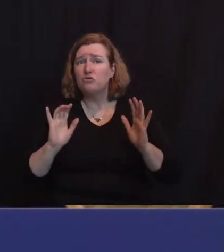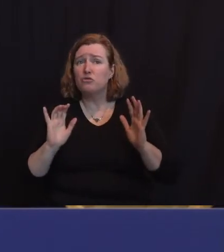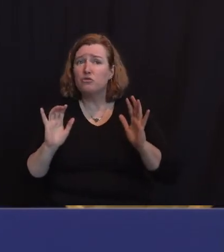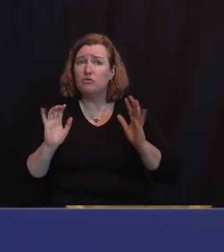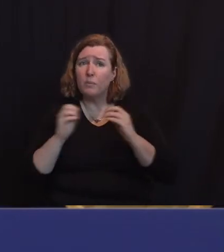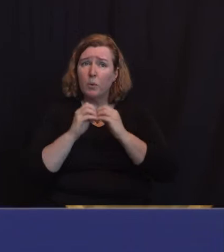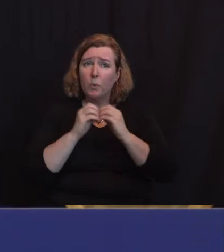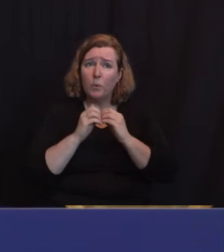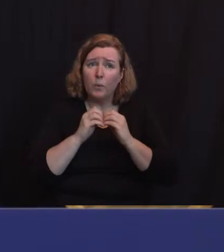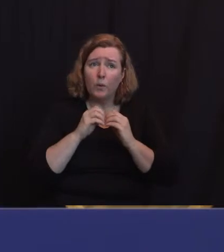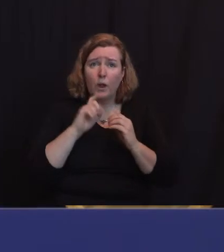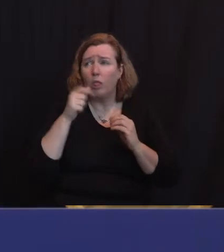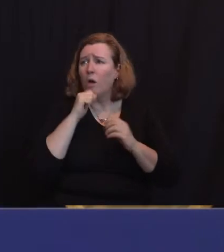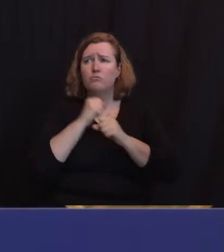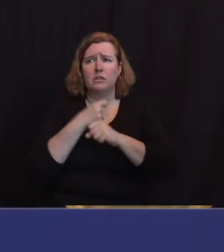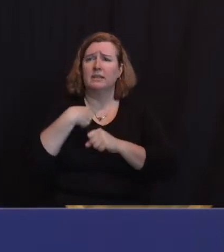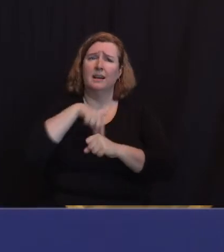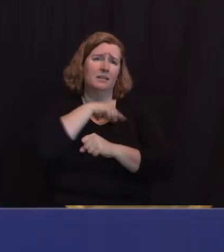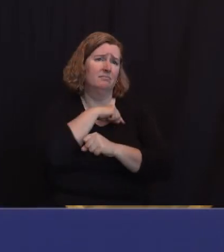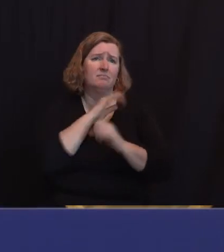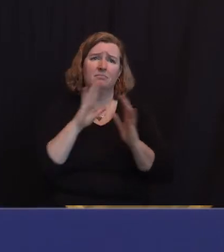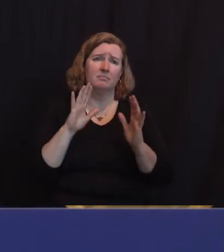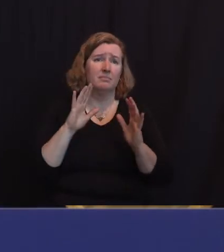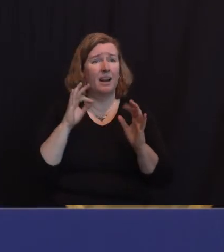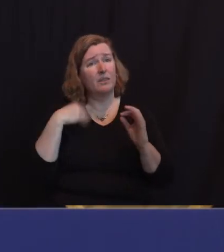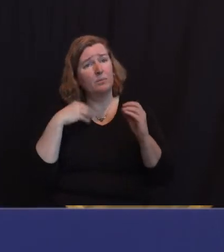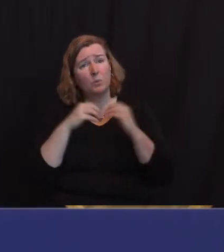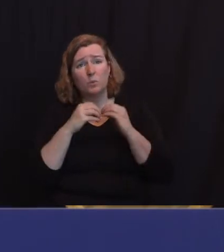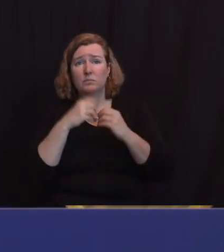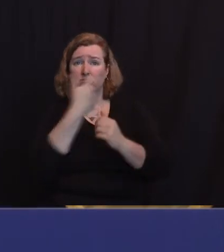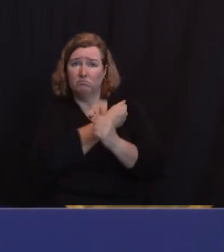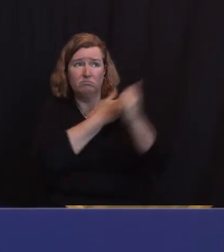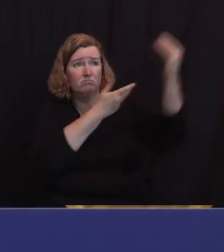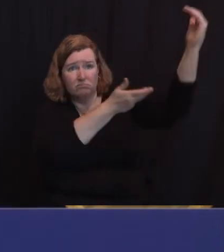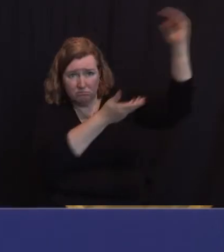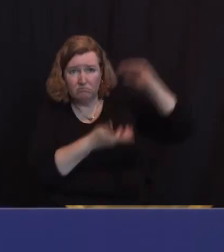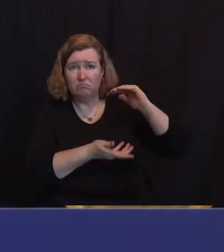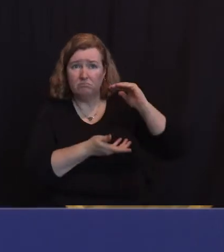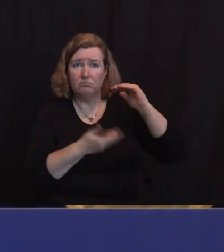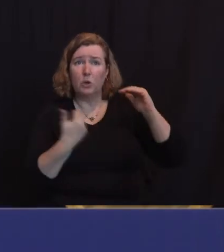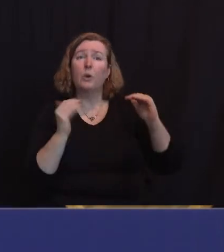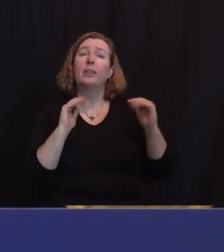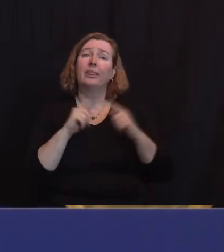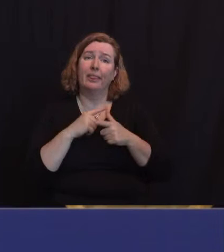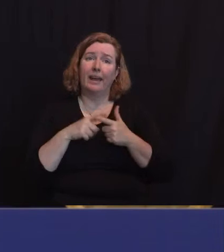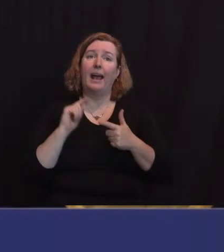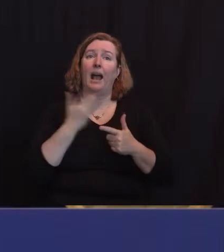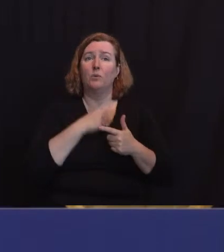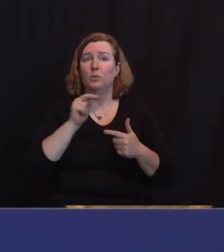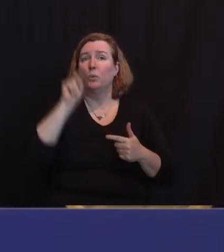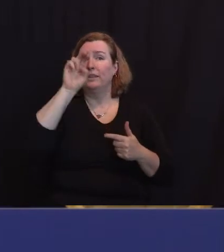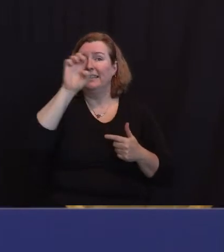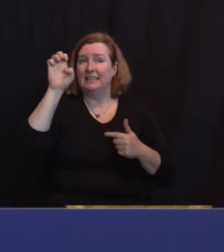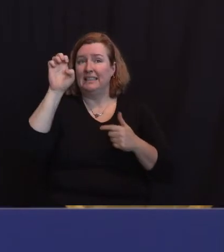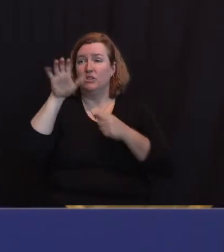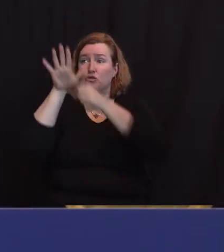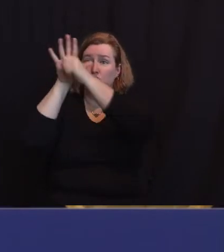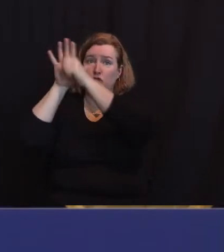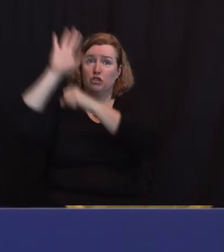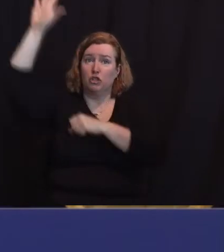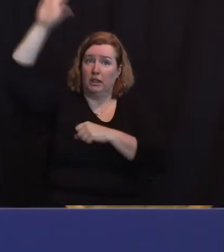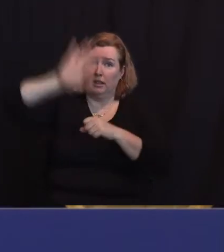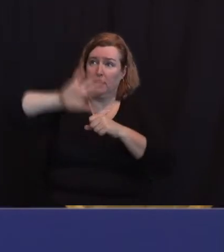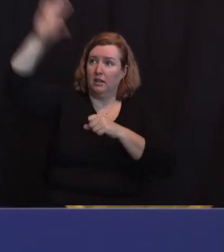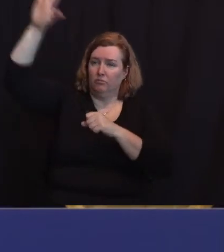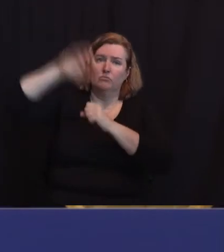our protection, it will protect, if we get more doses, the region, and then if we take that to the next step,